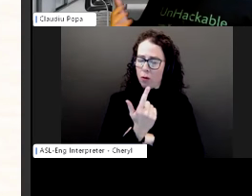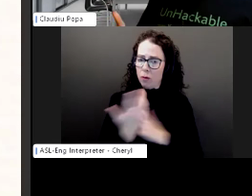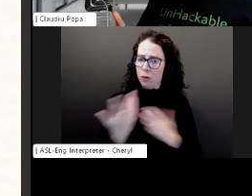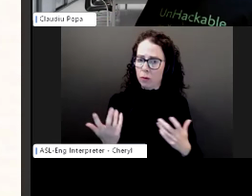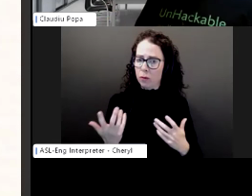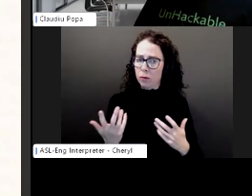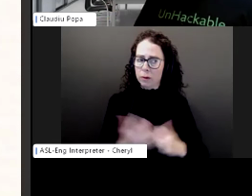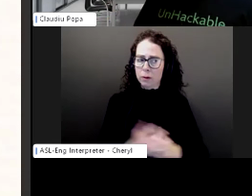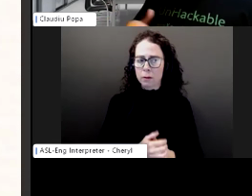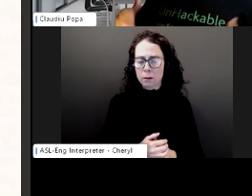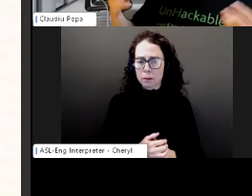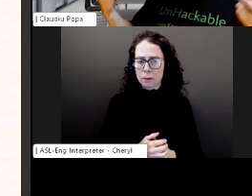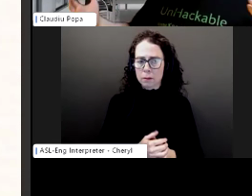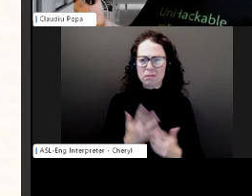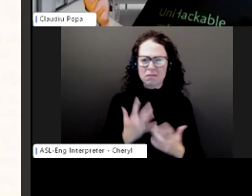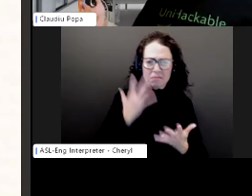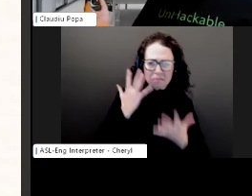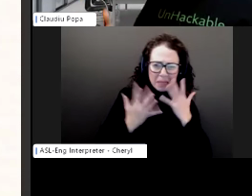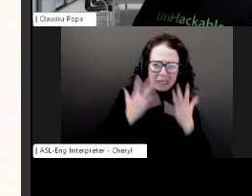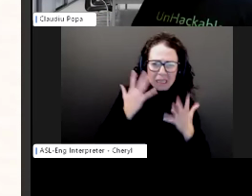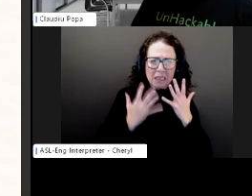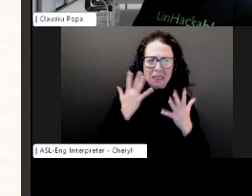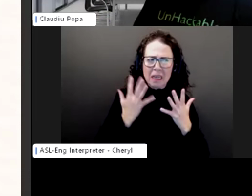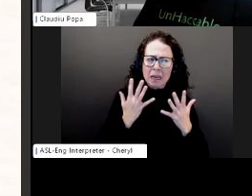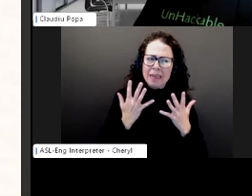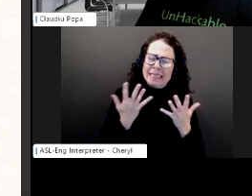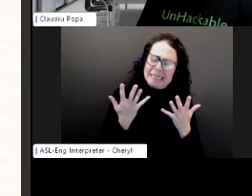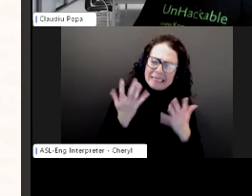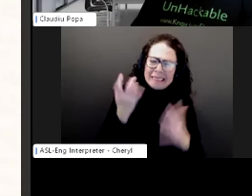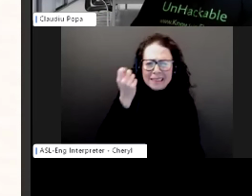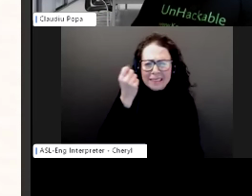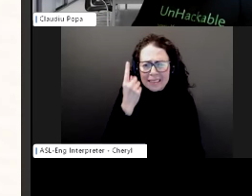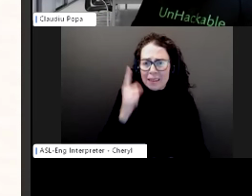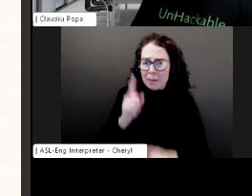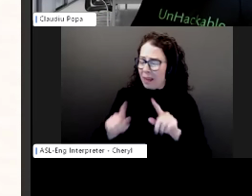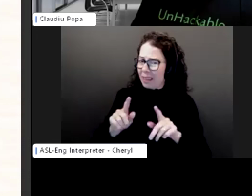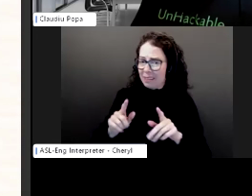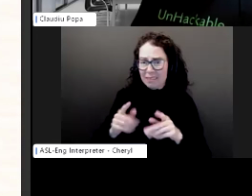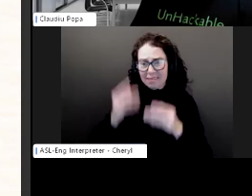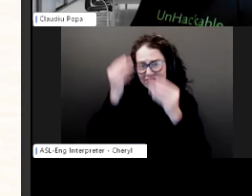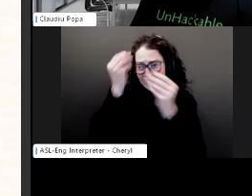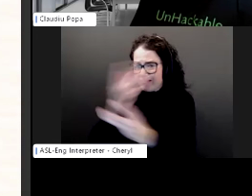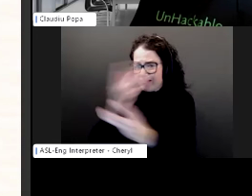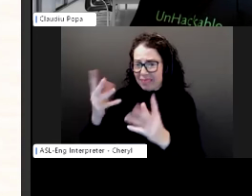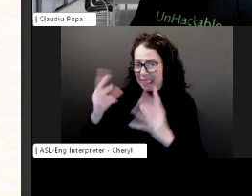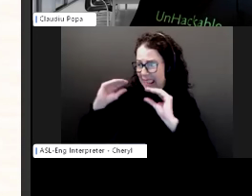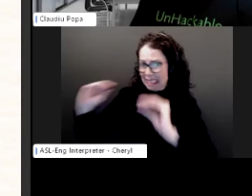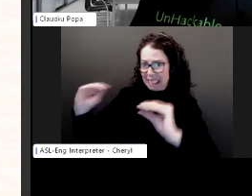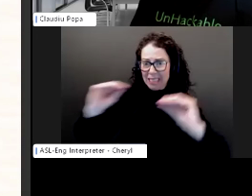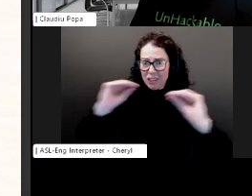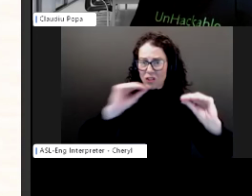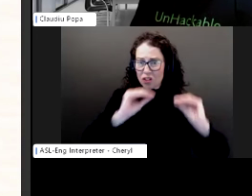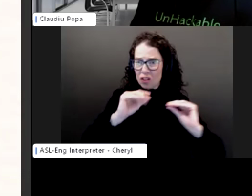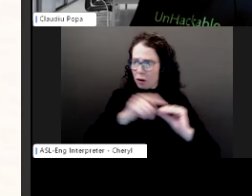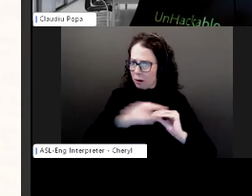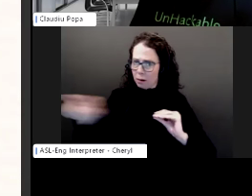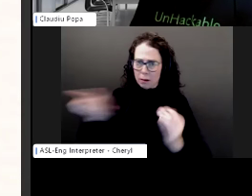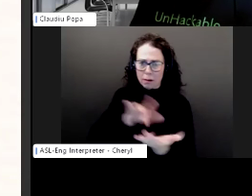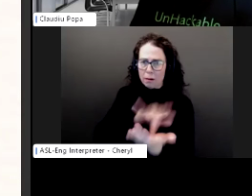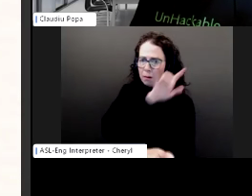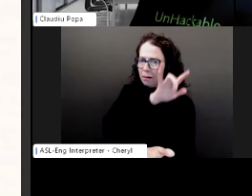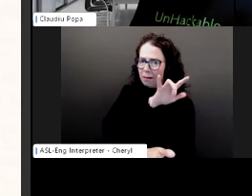number or a statistic, but if it can help other people to not fall for it, it can be really, really powerful. So we